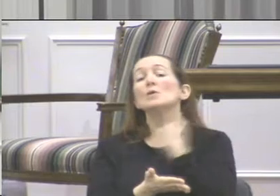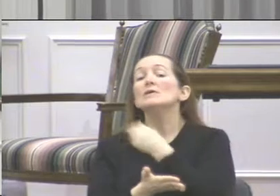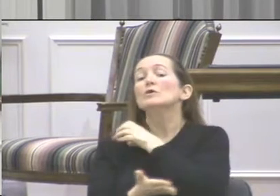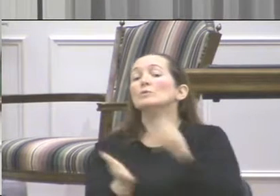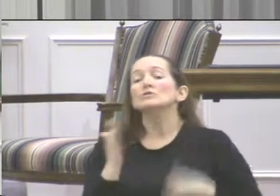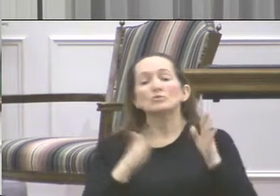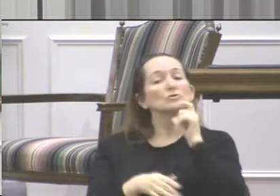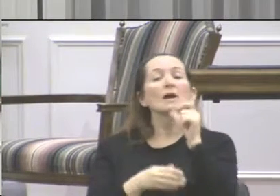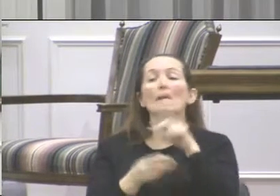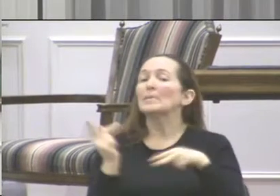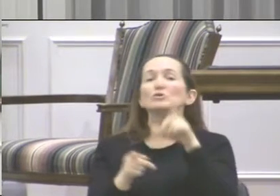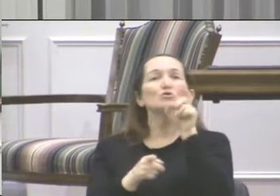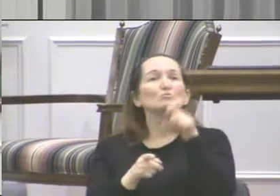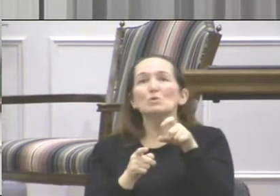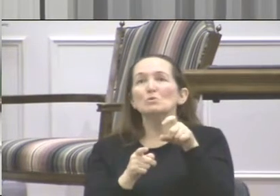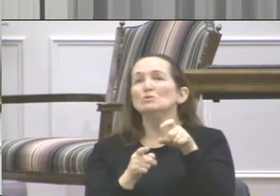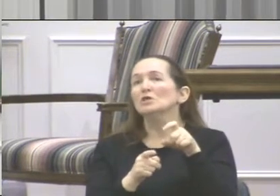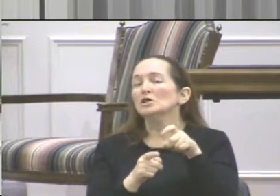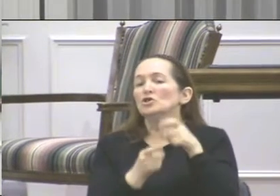settle like that.